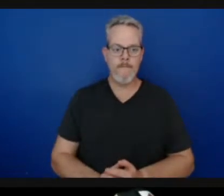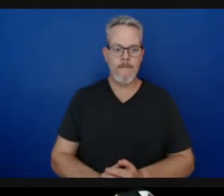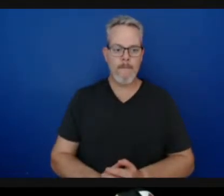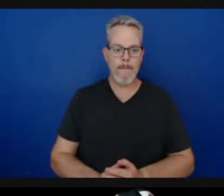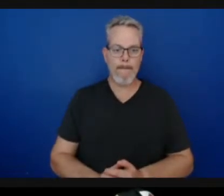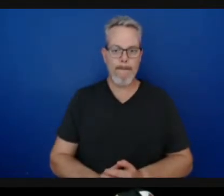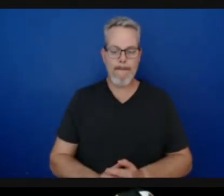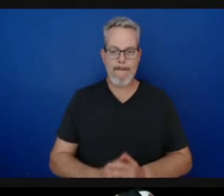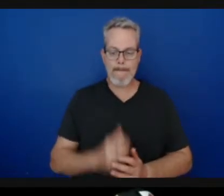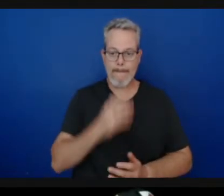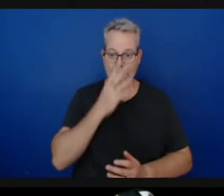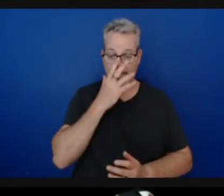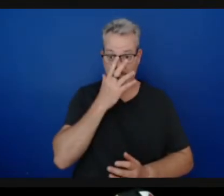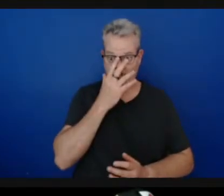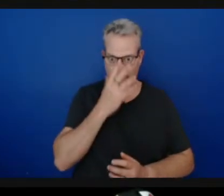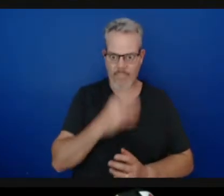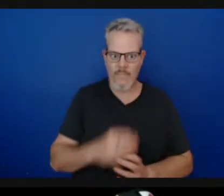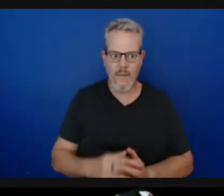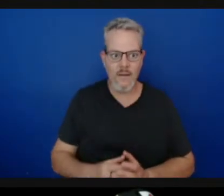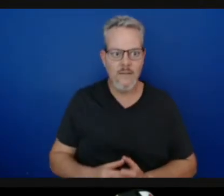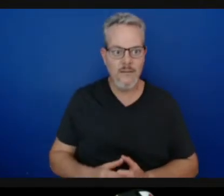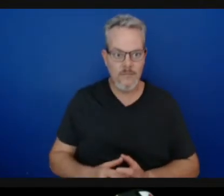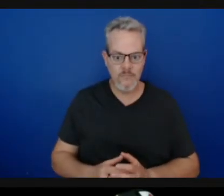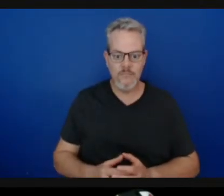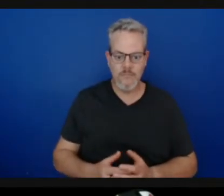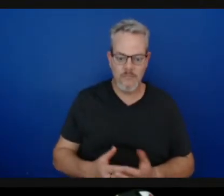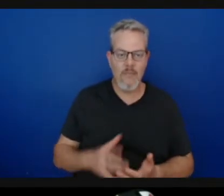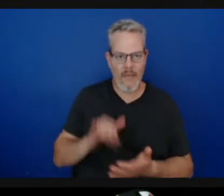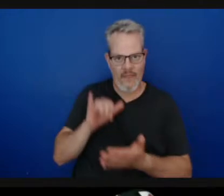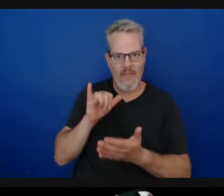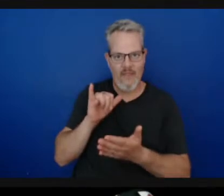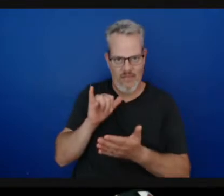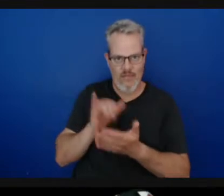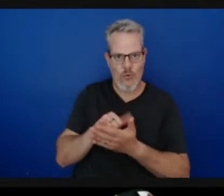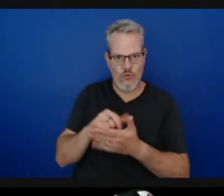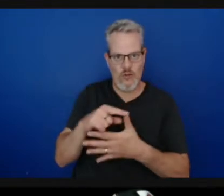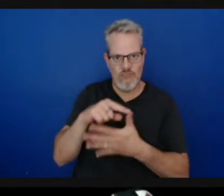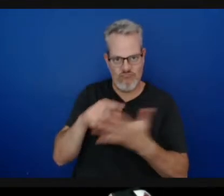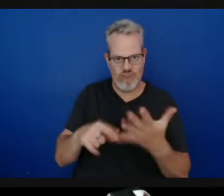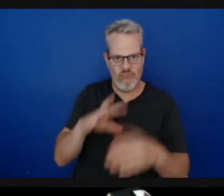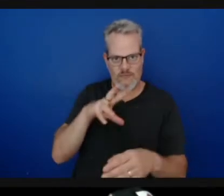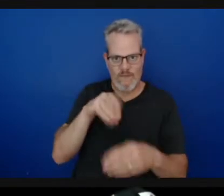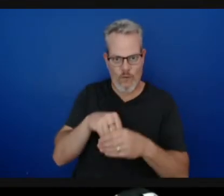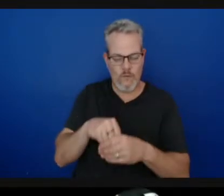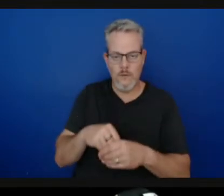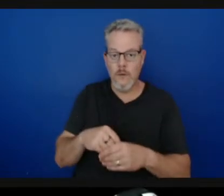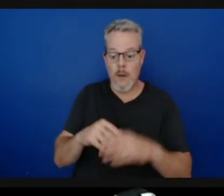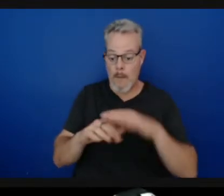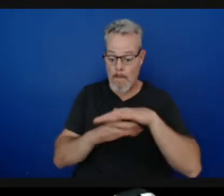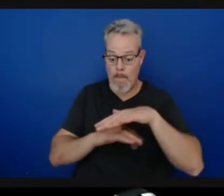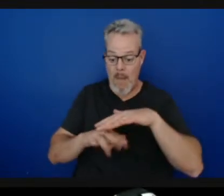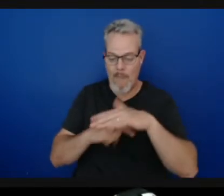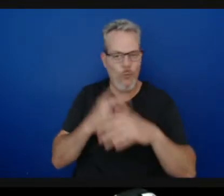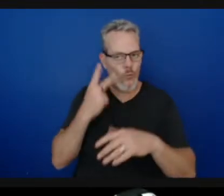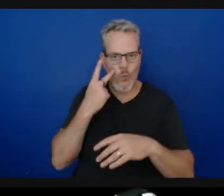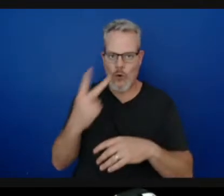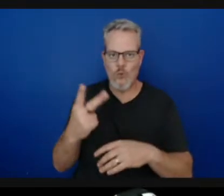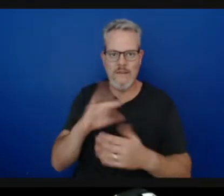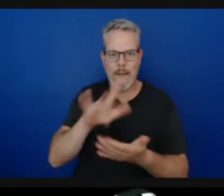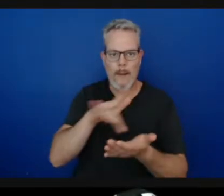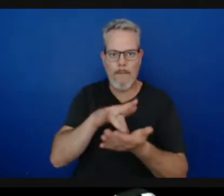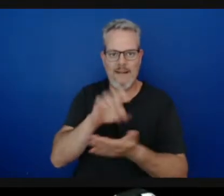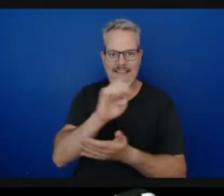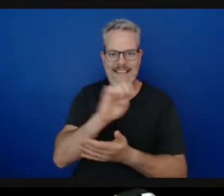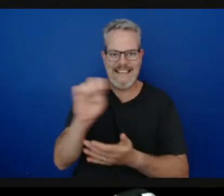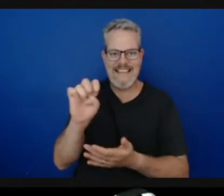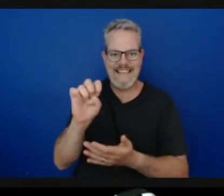yeah, those are the elements of it. We don't see magma coming into the Middle East Rift yet.